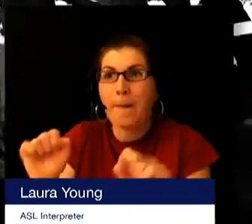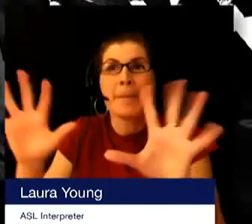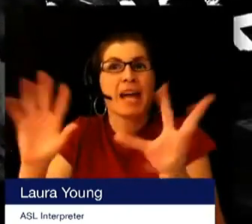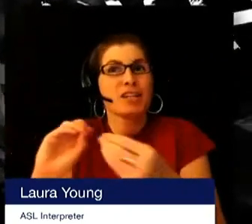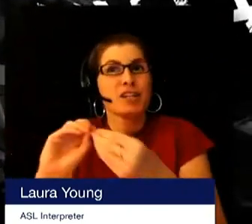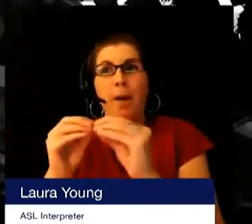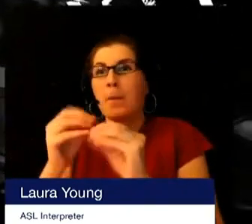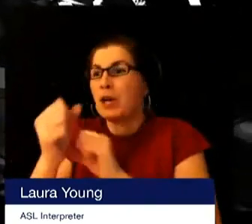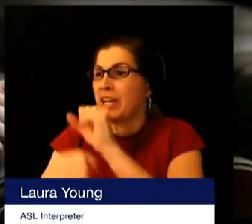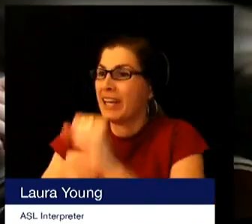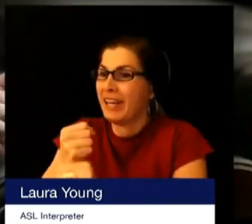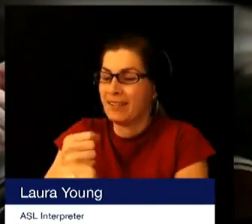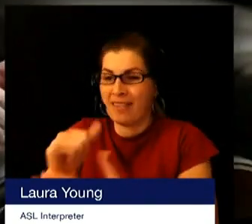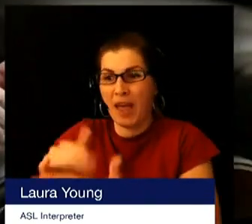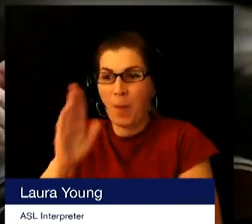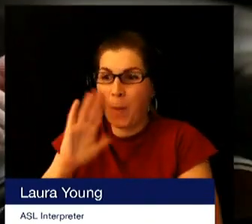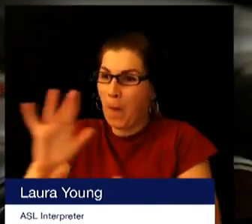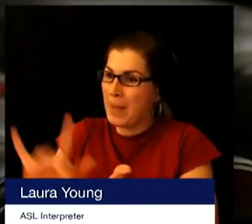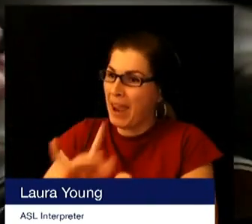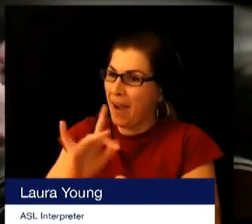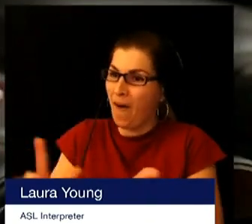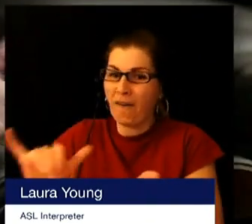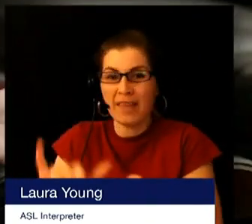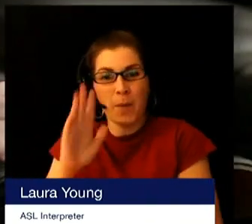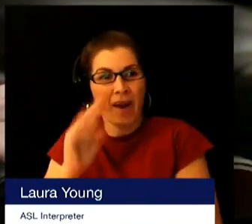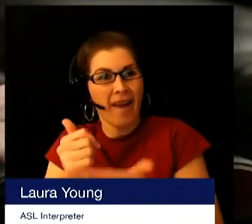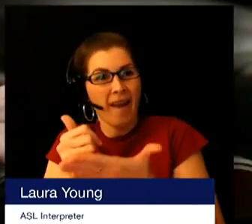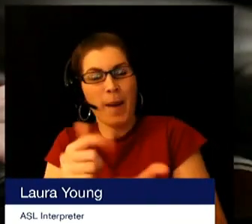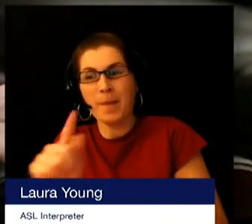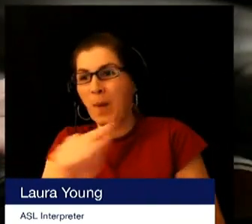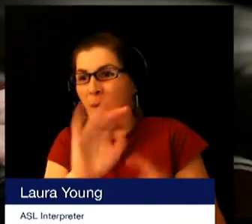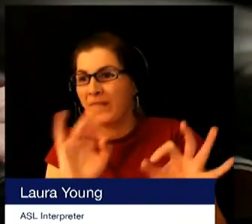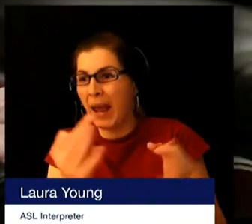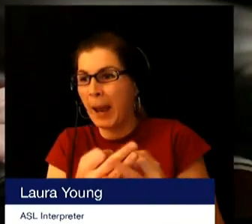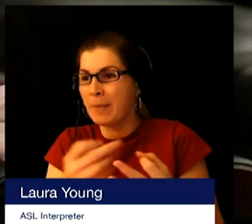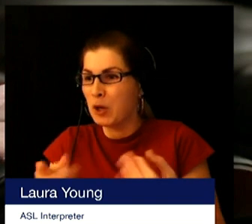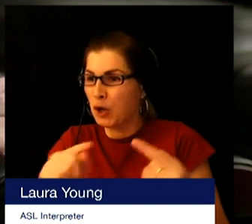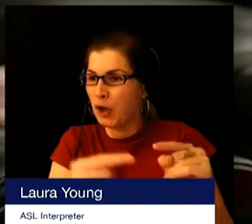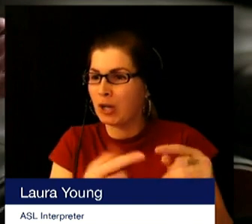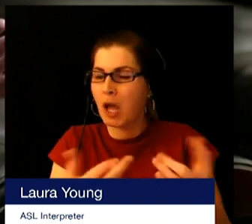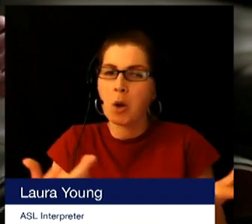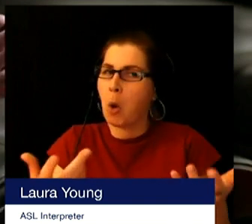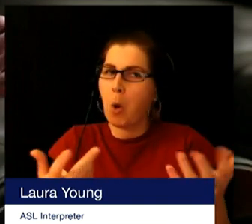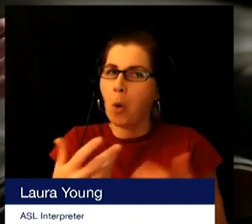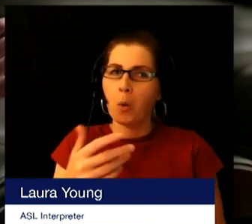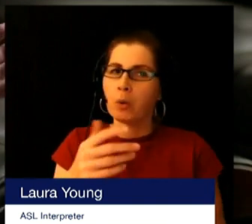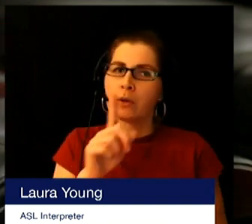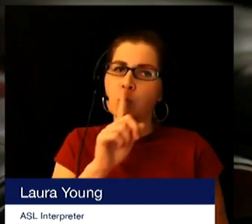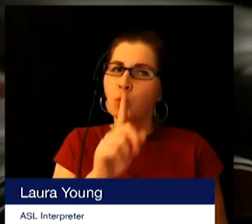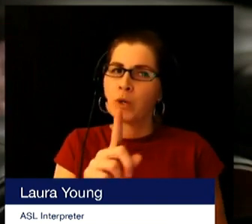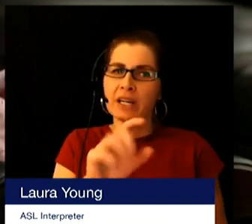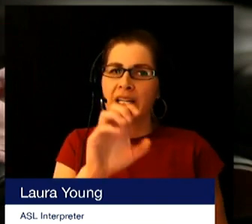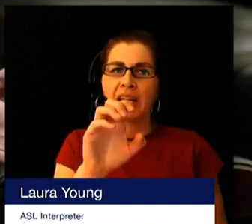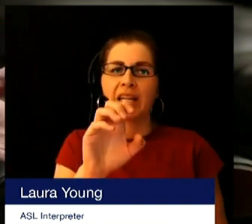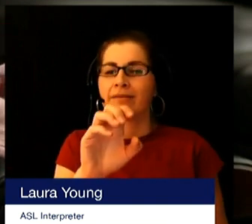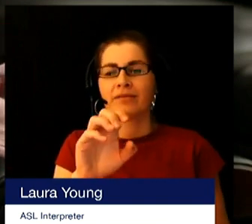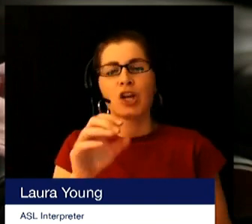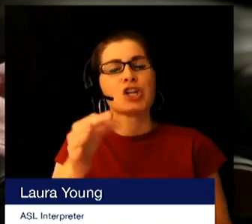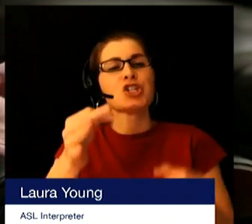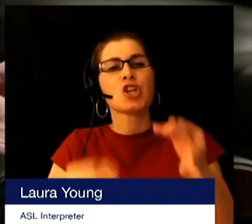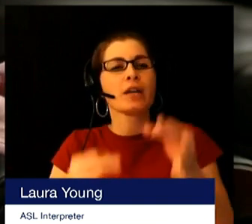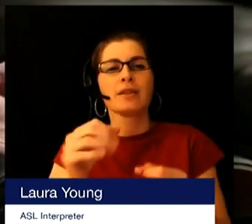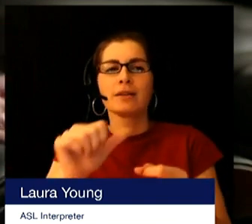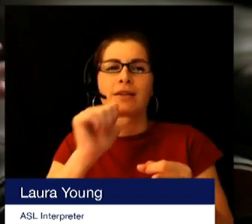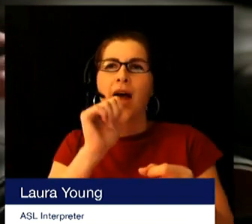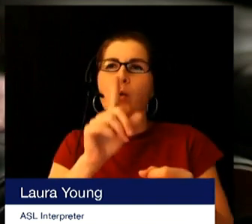victim or their victim's family. I started thinking, well, justice is not a zero-sum game where I can only care about one